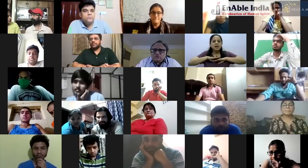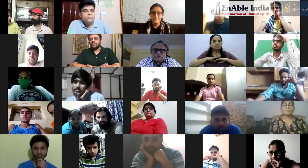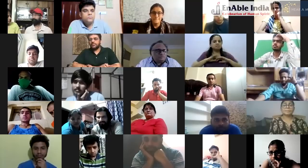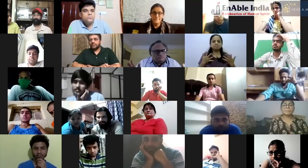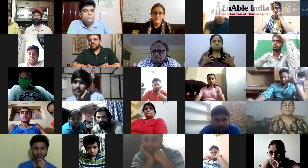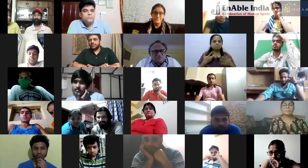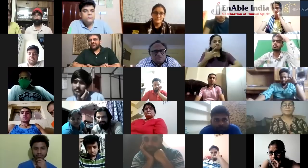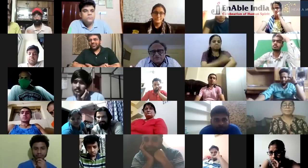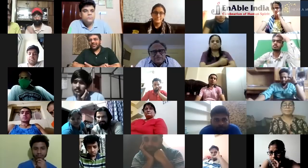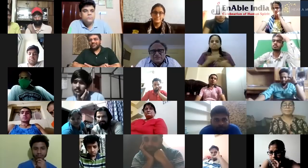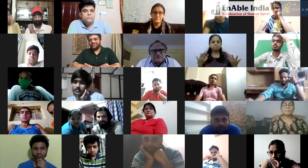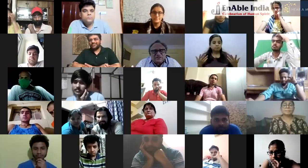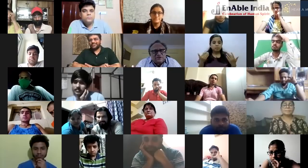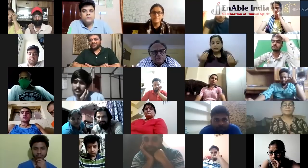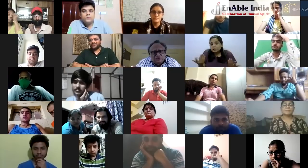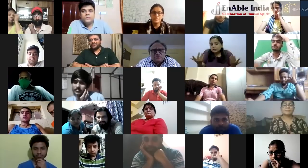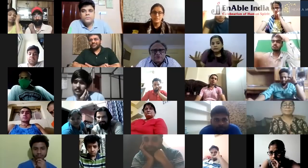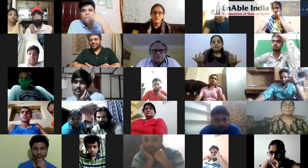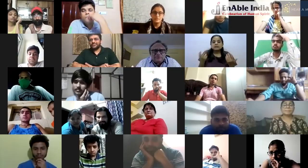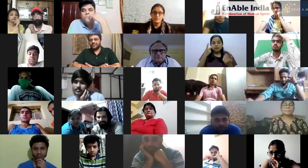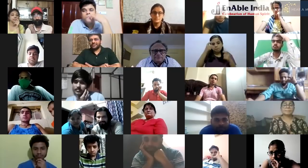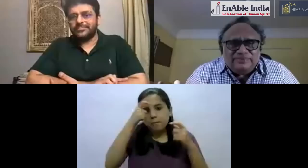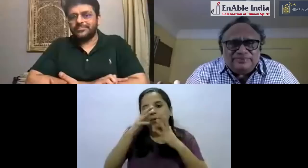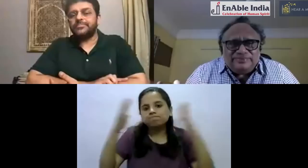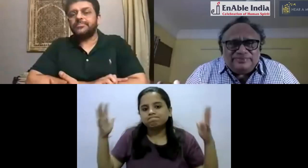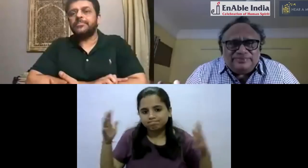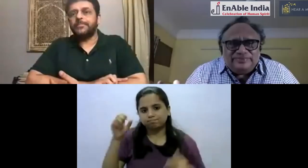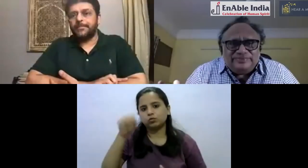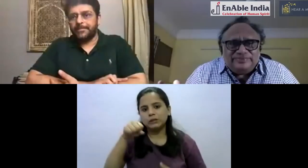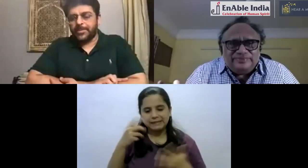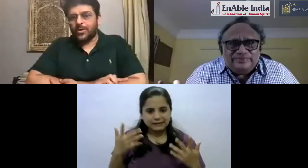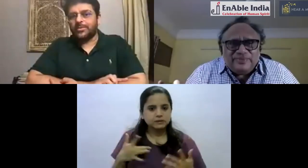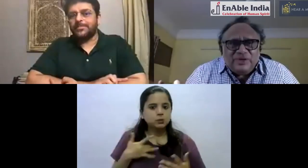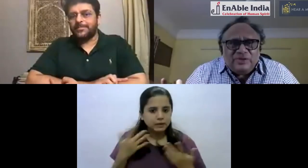So that is a huge problem.